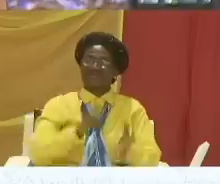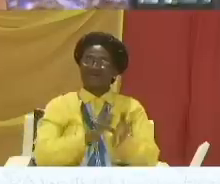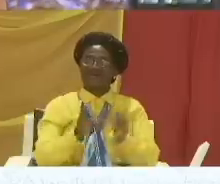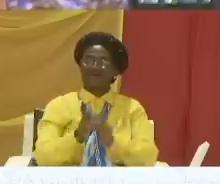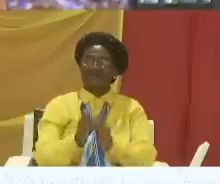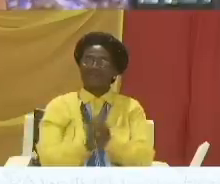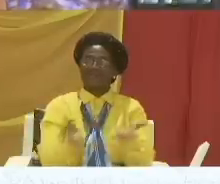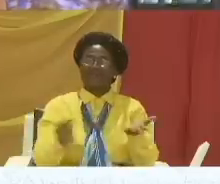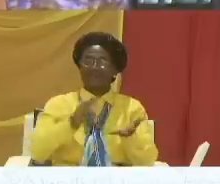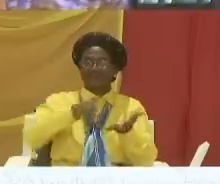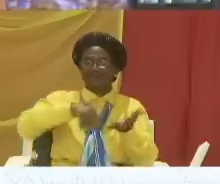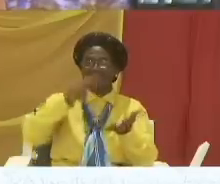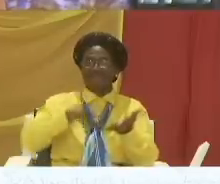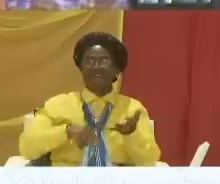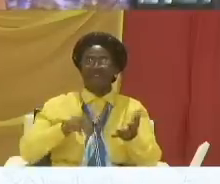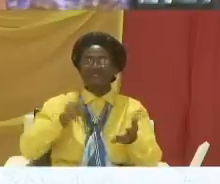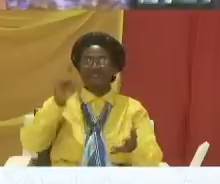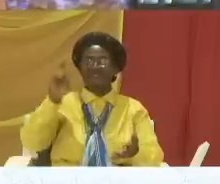Deuteronomy chapter 7.